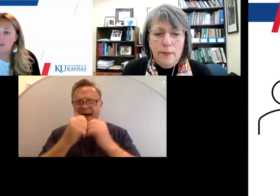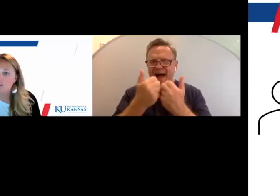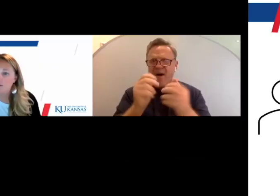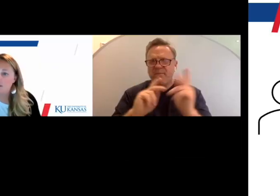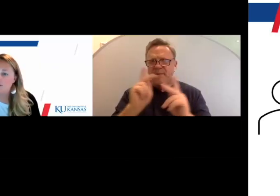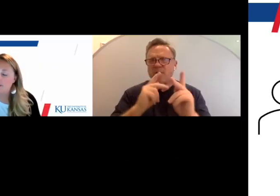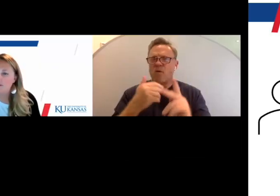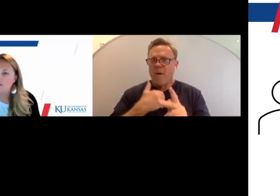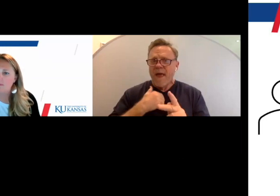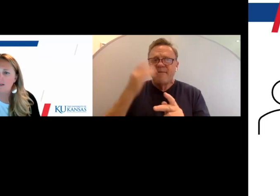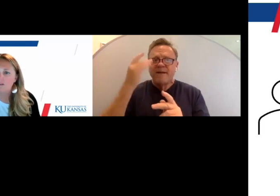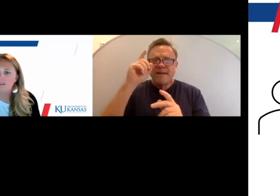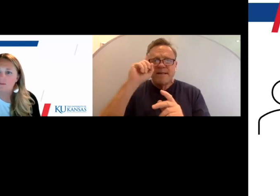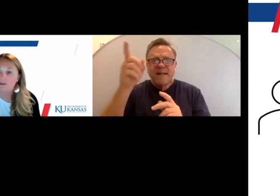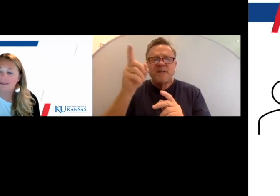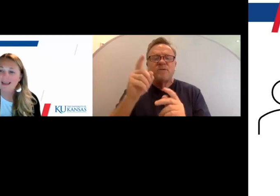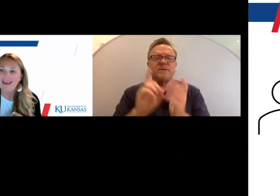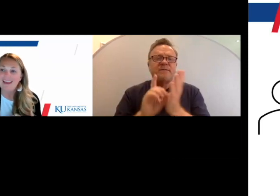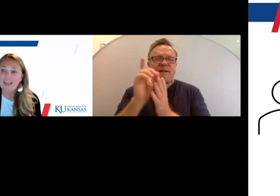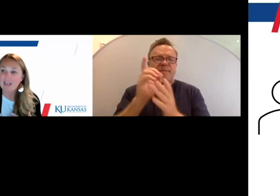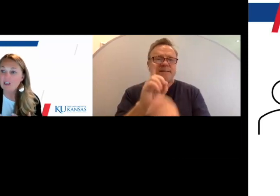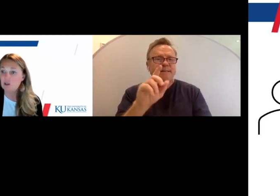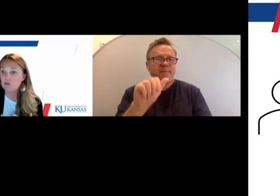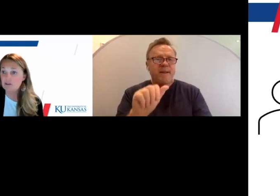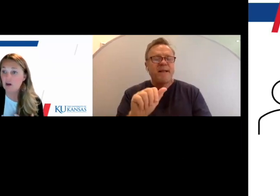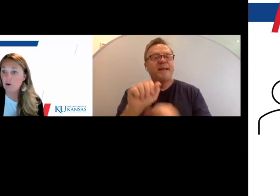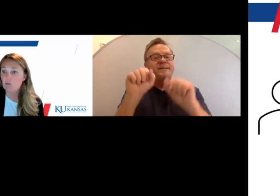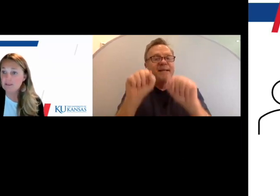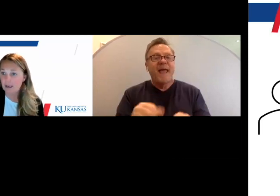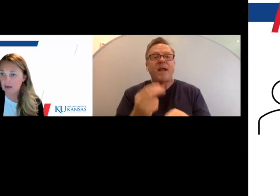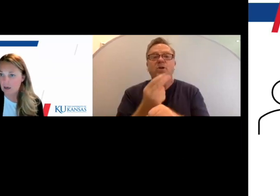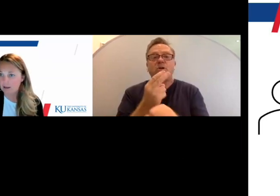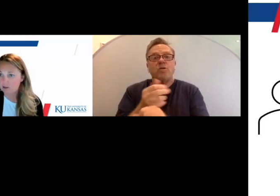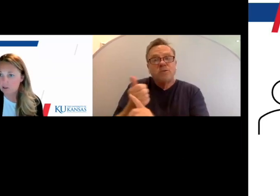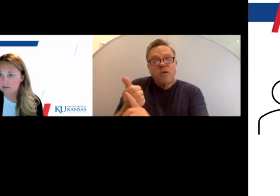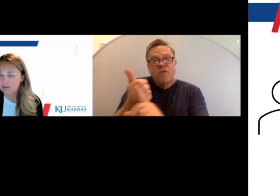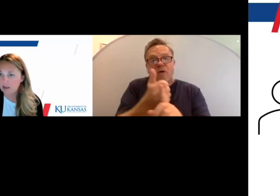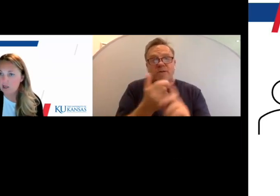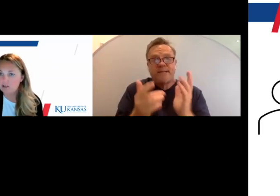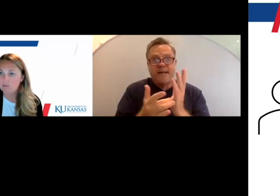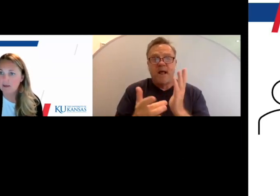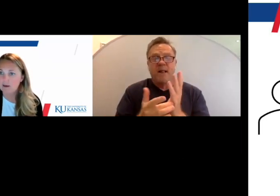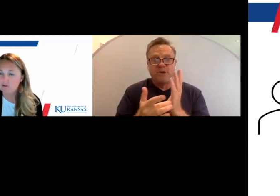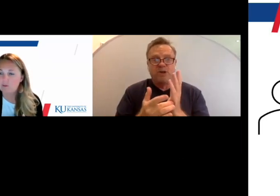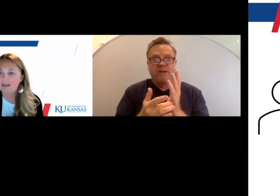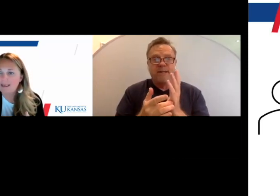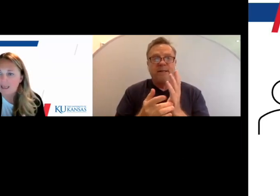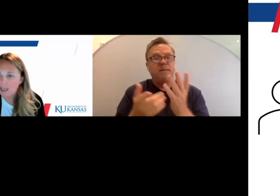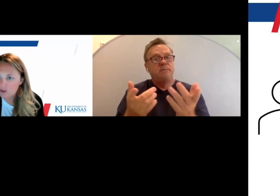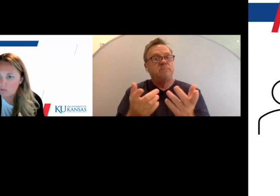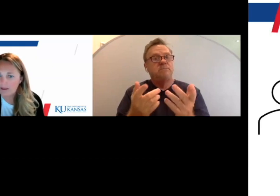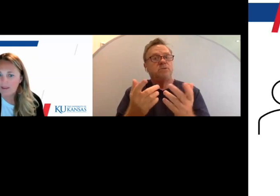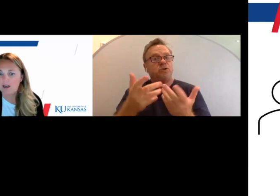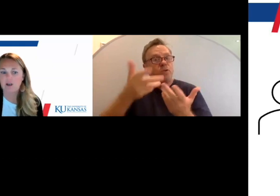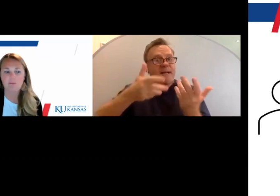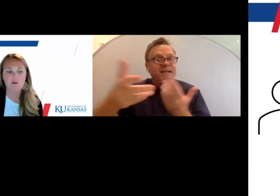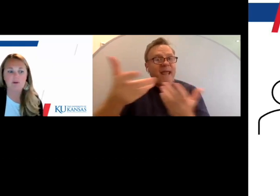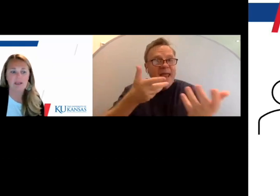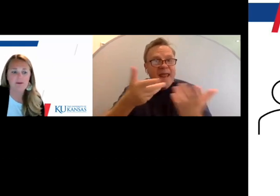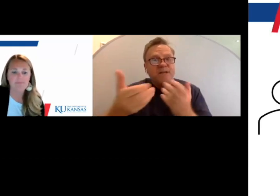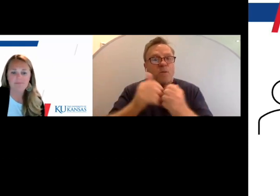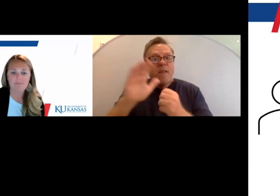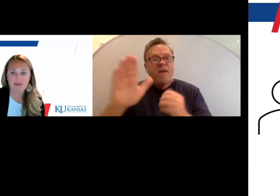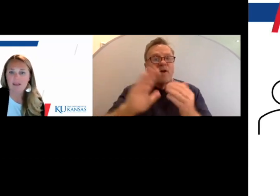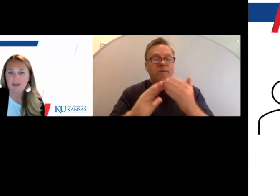with intellectual and developmental disabilities can use their own technologies to be able to engage with their